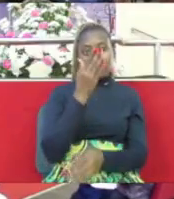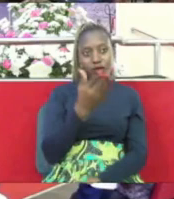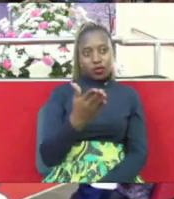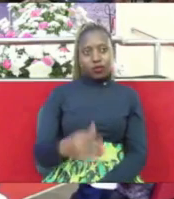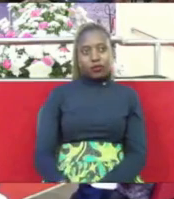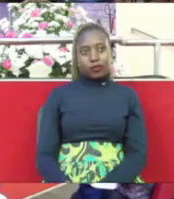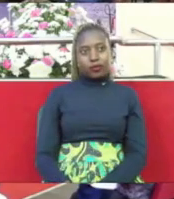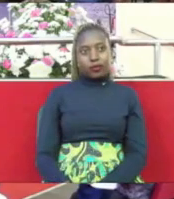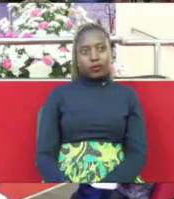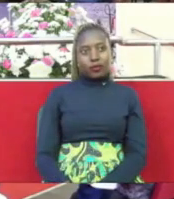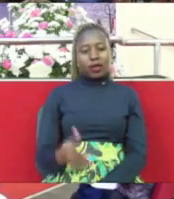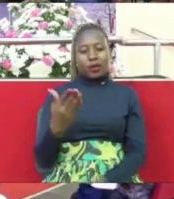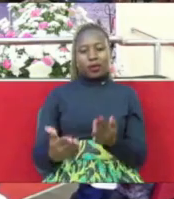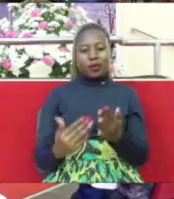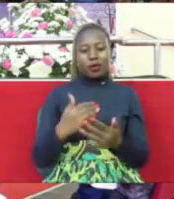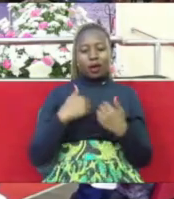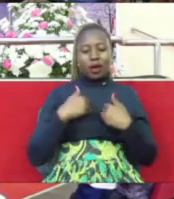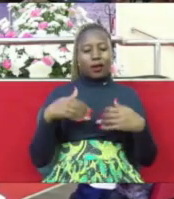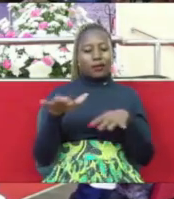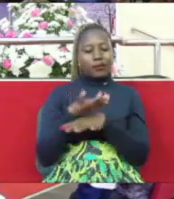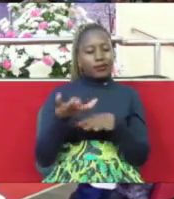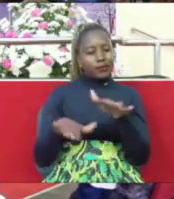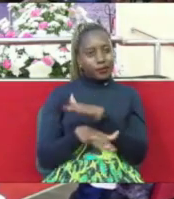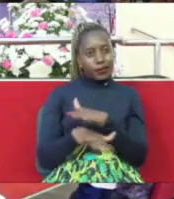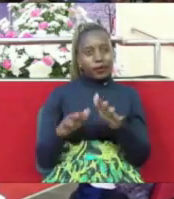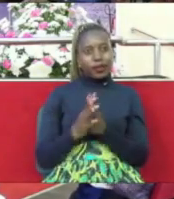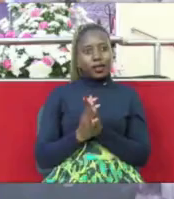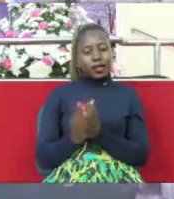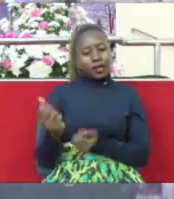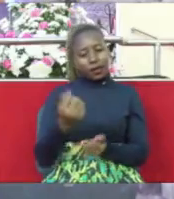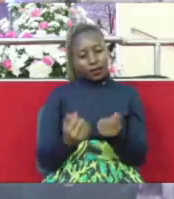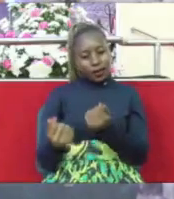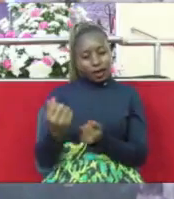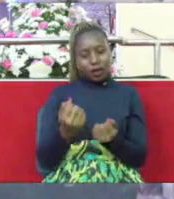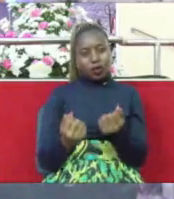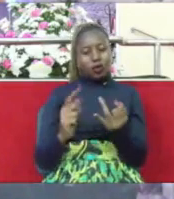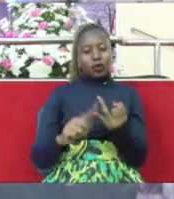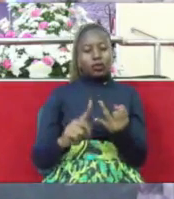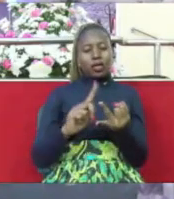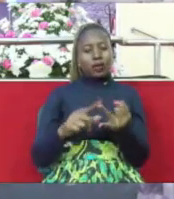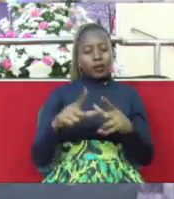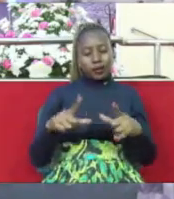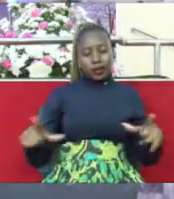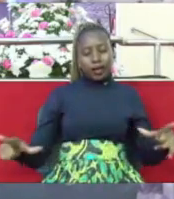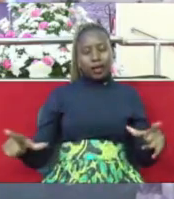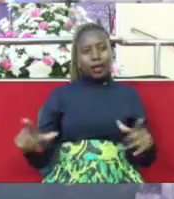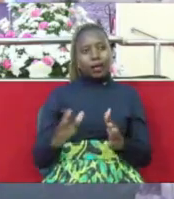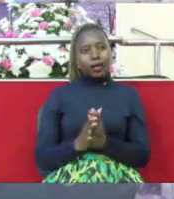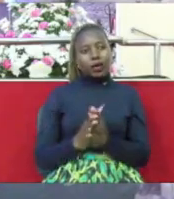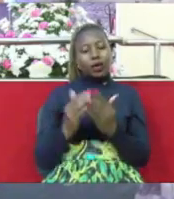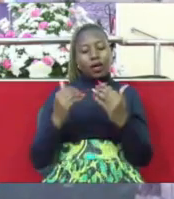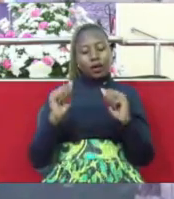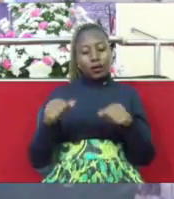have all it takes. Unaweza kuwa na kila kitu kinachohitajika. The vehicles. Magari. The plots. Na ploti. You could have